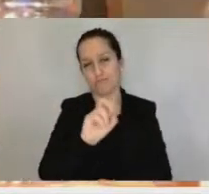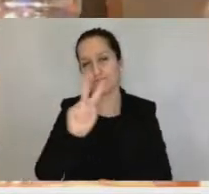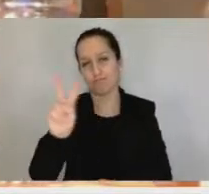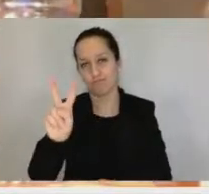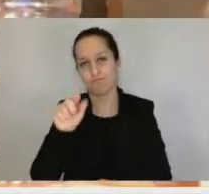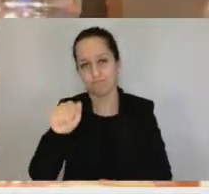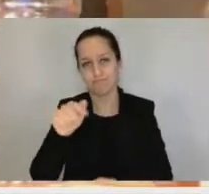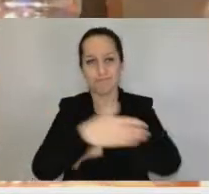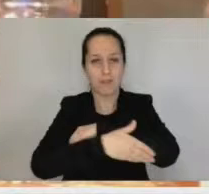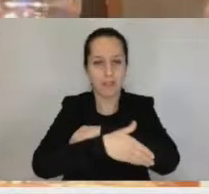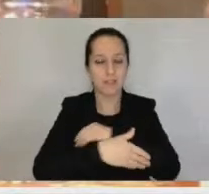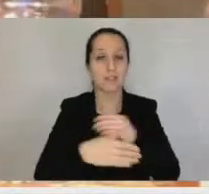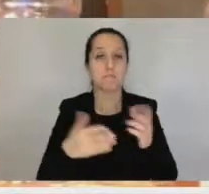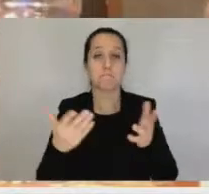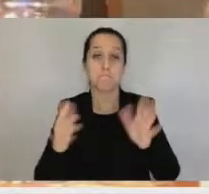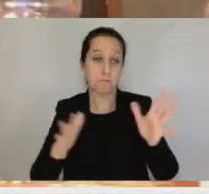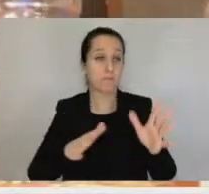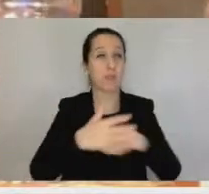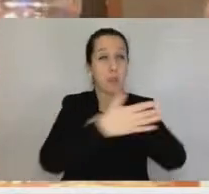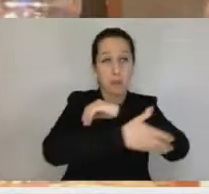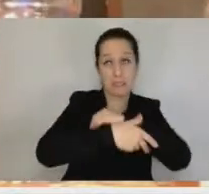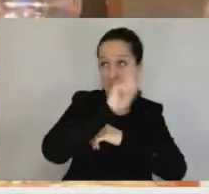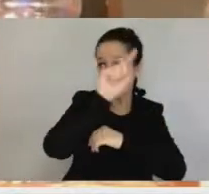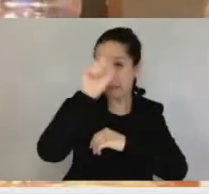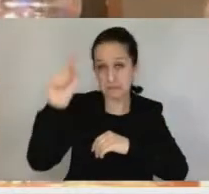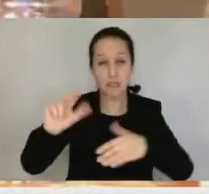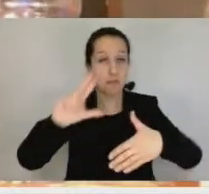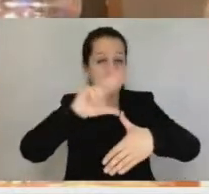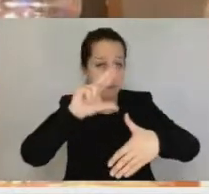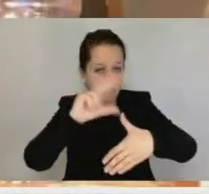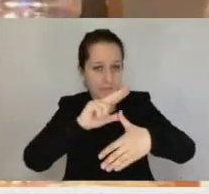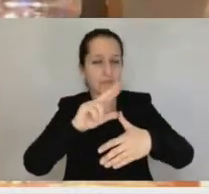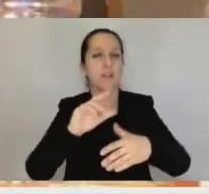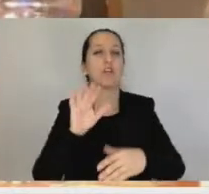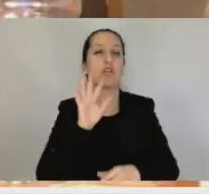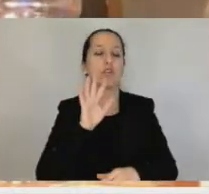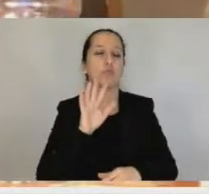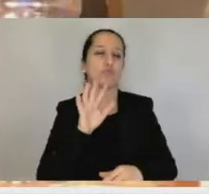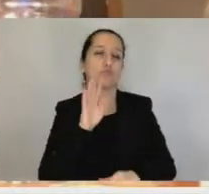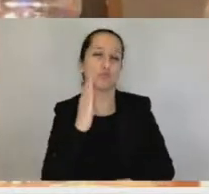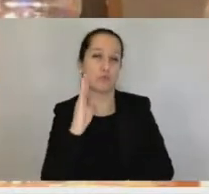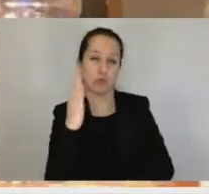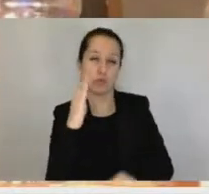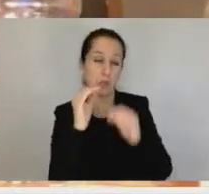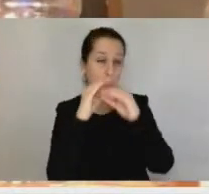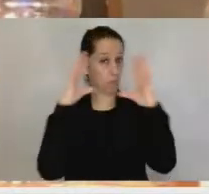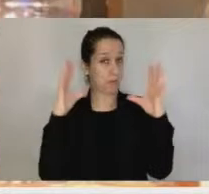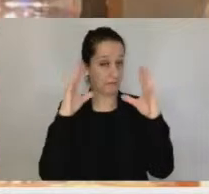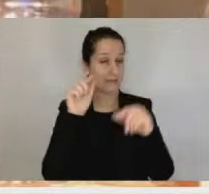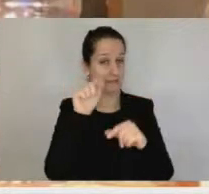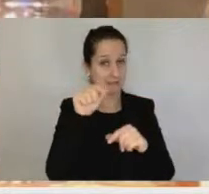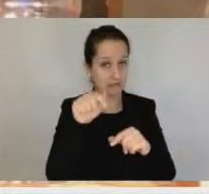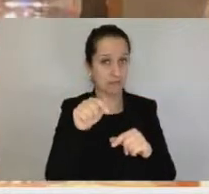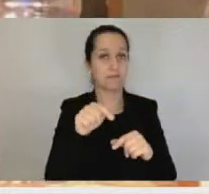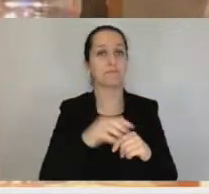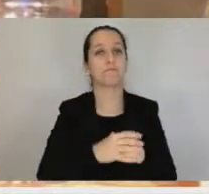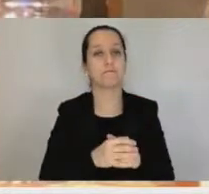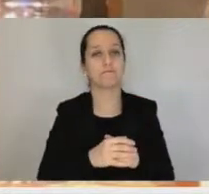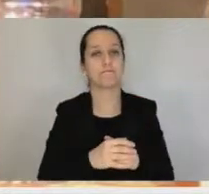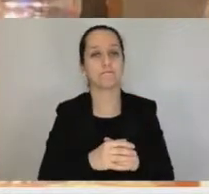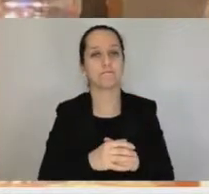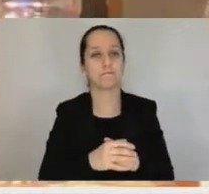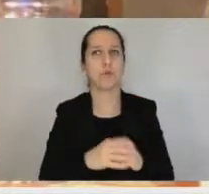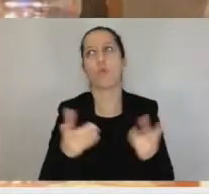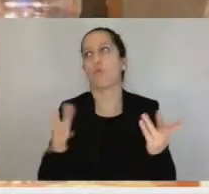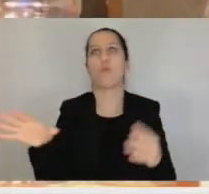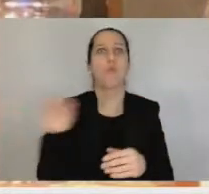per countries. And the average of Latin American countries in blue, and for all